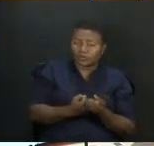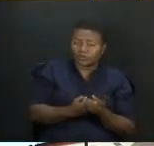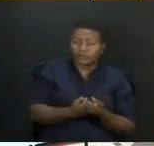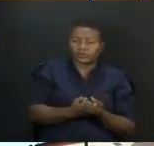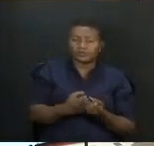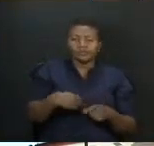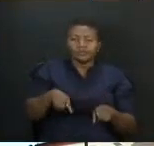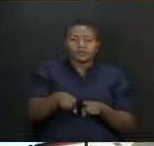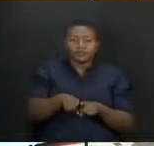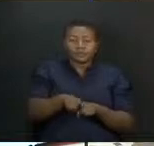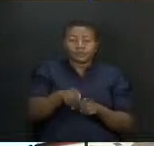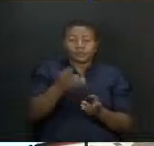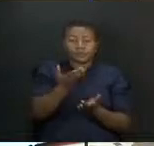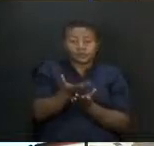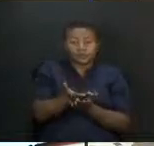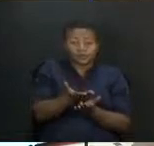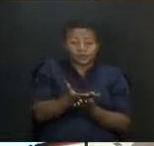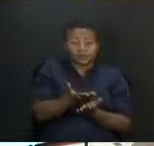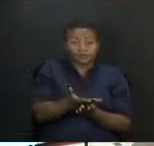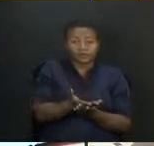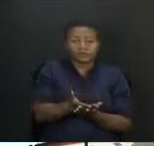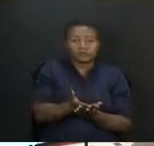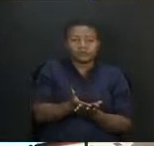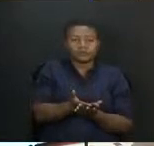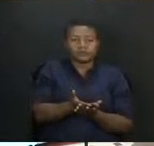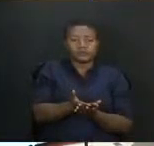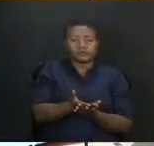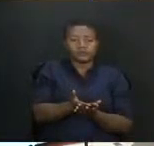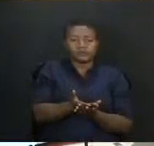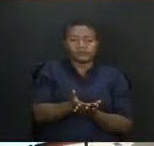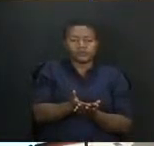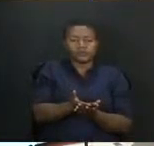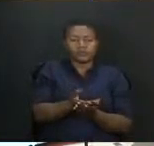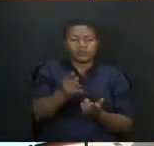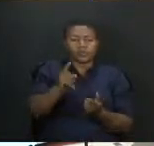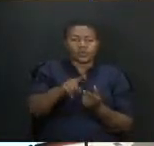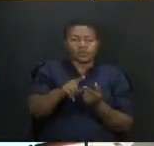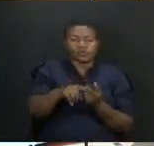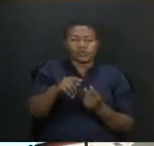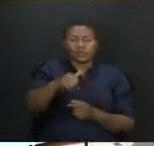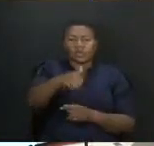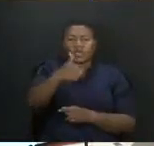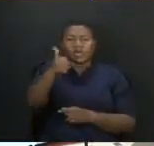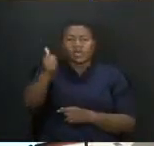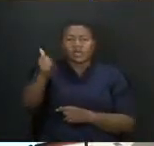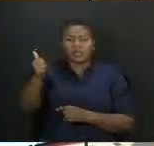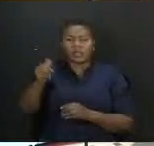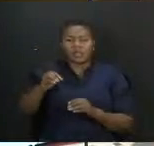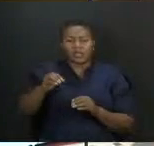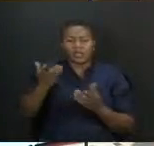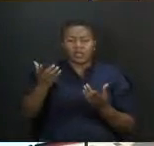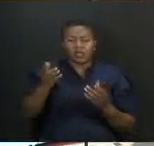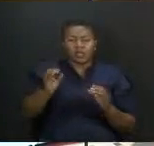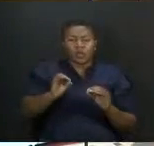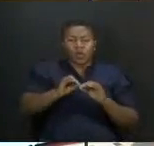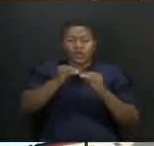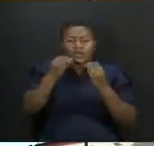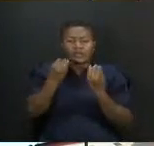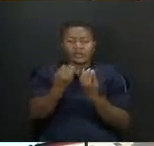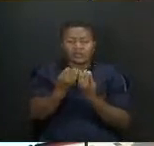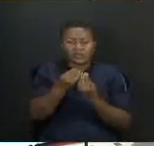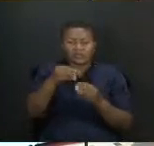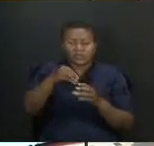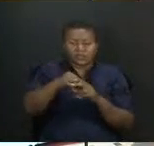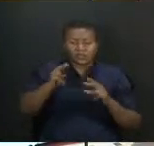appealing to agencies in the health sector, as well